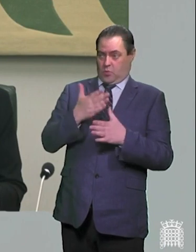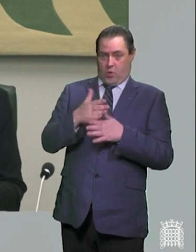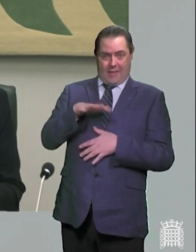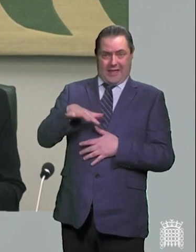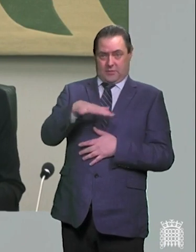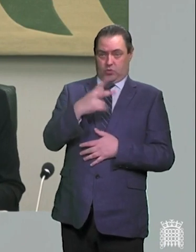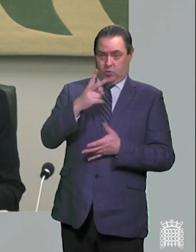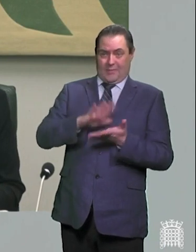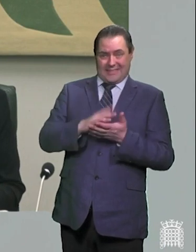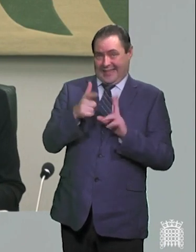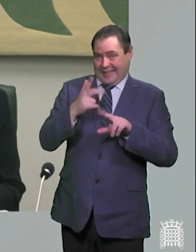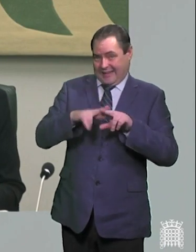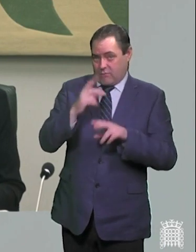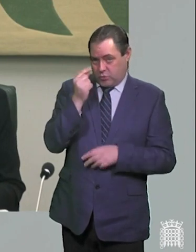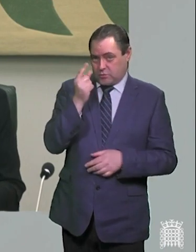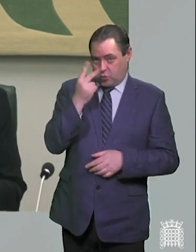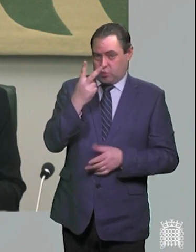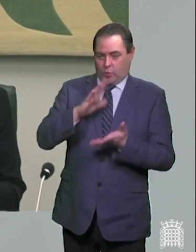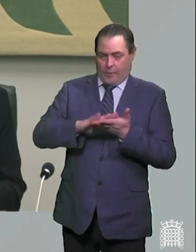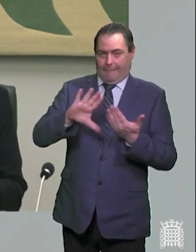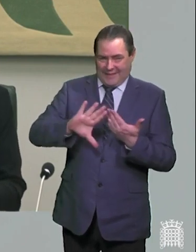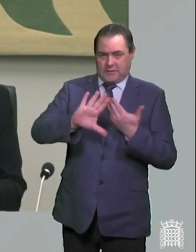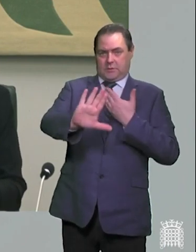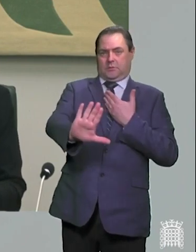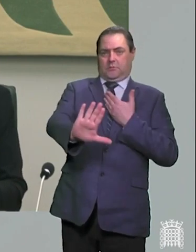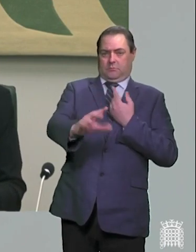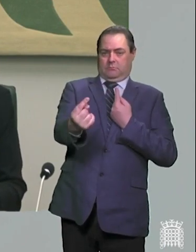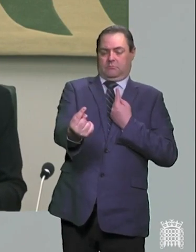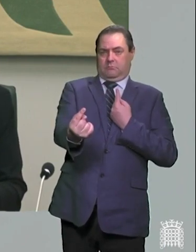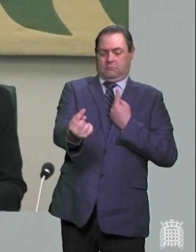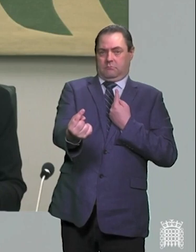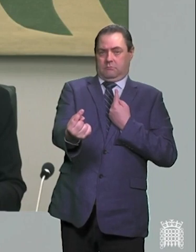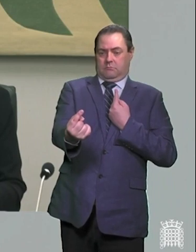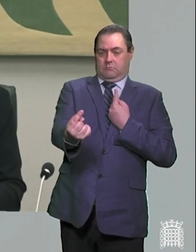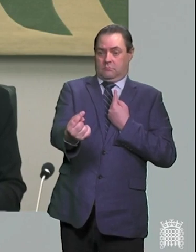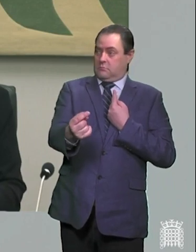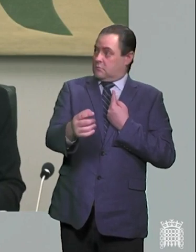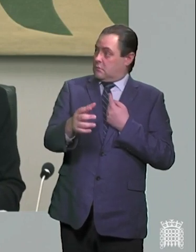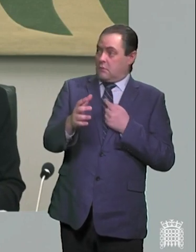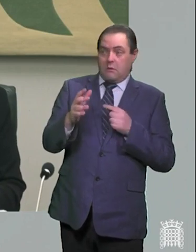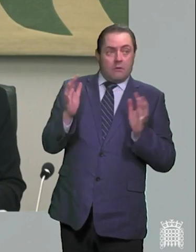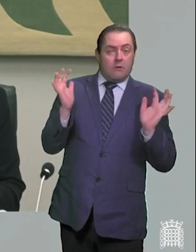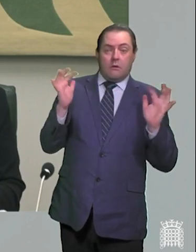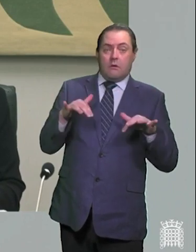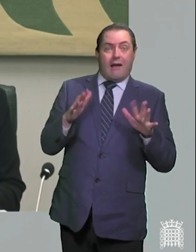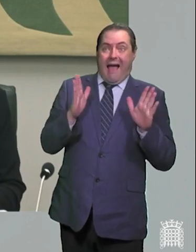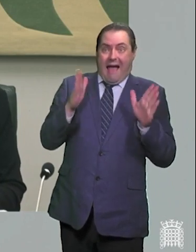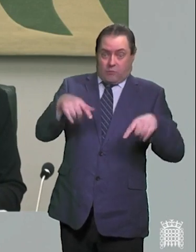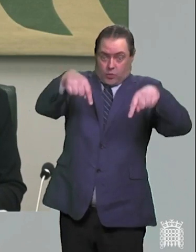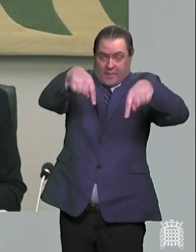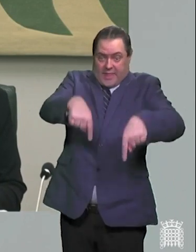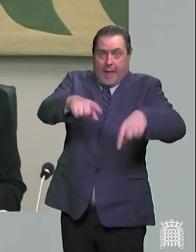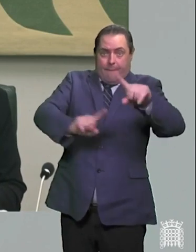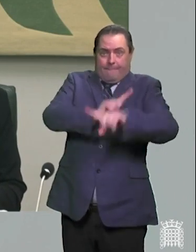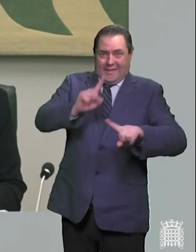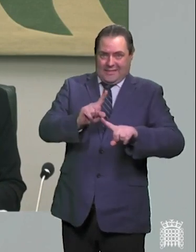workplace wherever possible, and that only absolutely necessary participants should physically attend